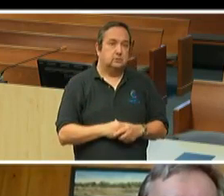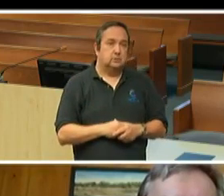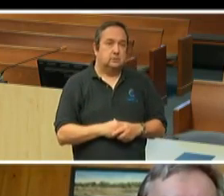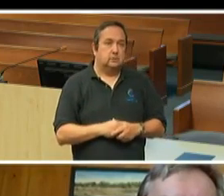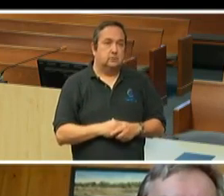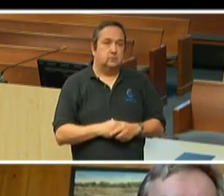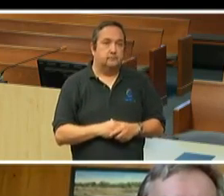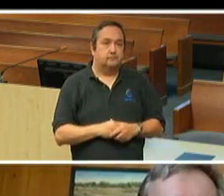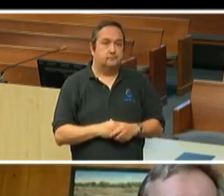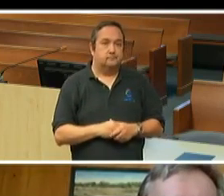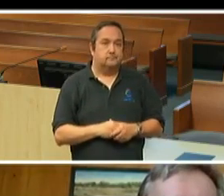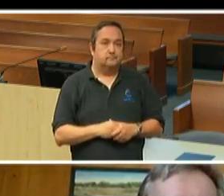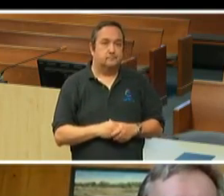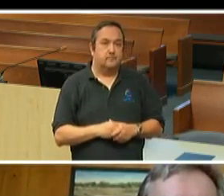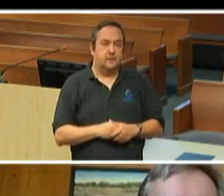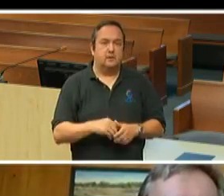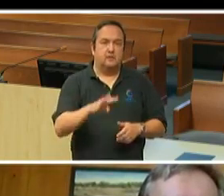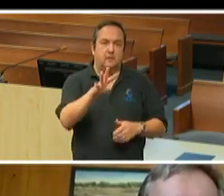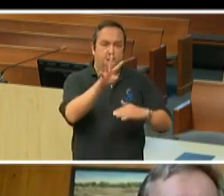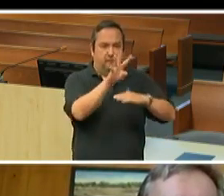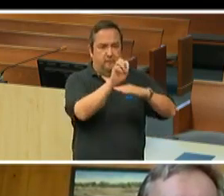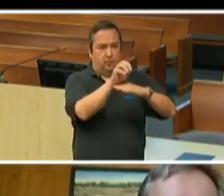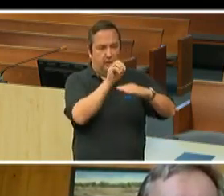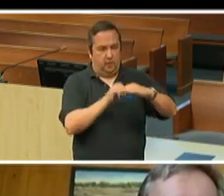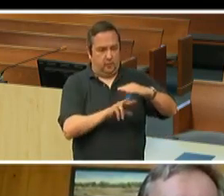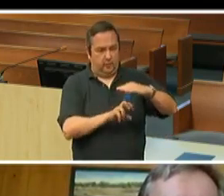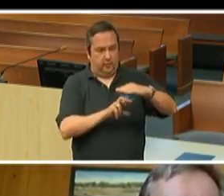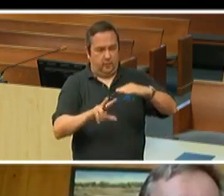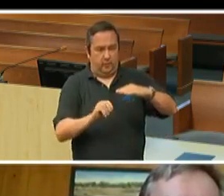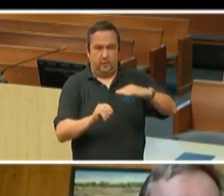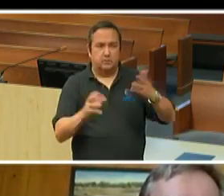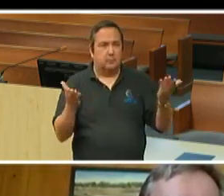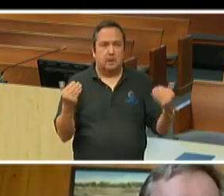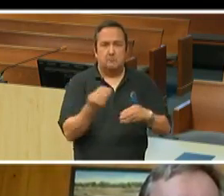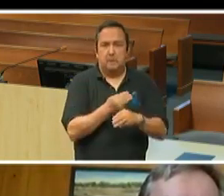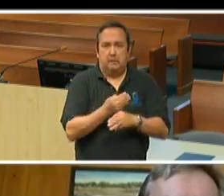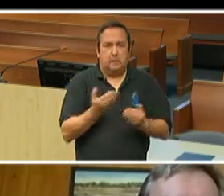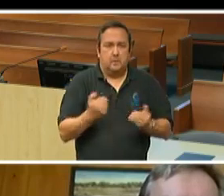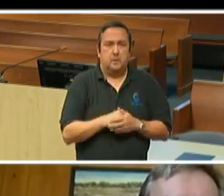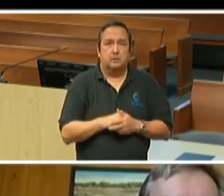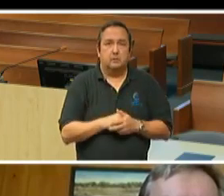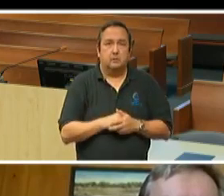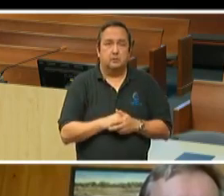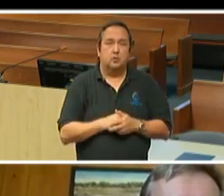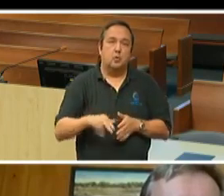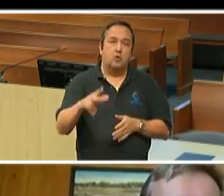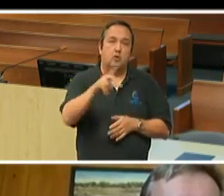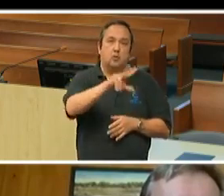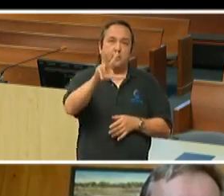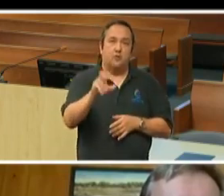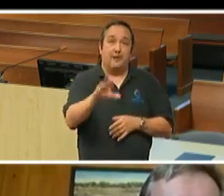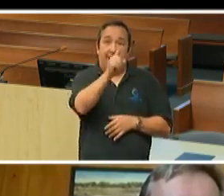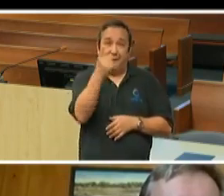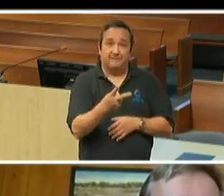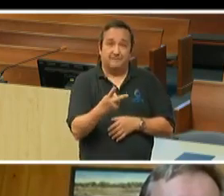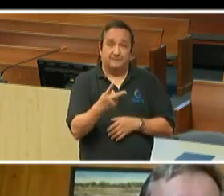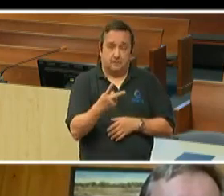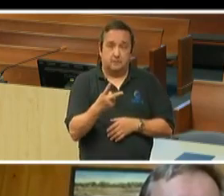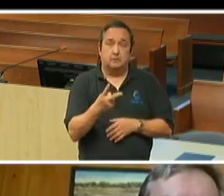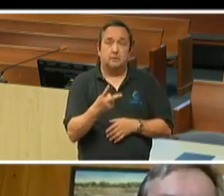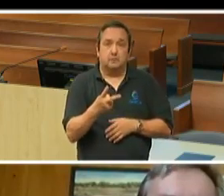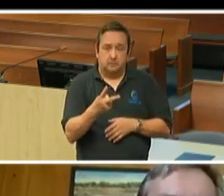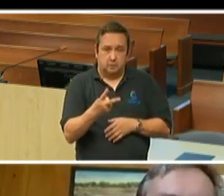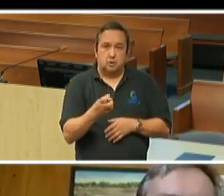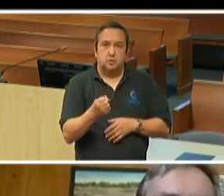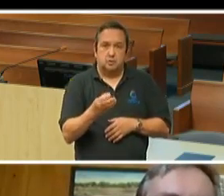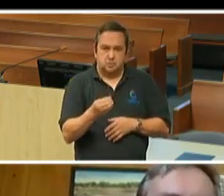Well, it'd be 40 over 330. Somebody do the math. 330 is half, right? 330 is half. So we're